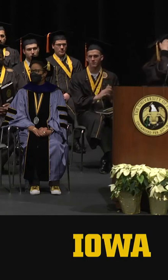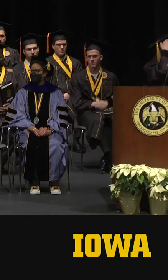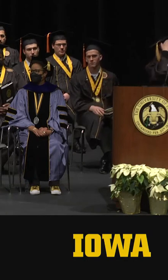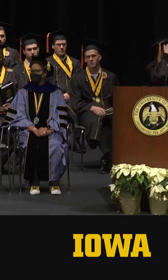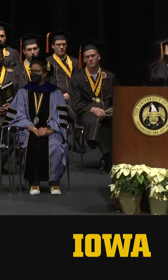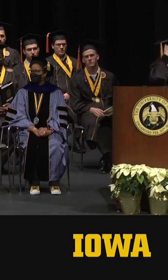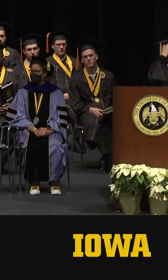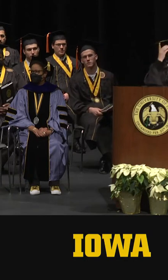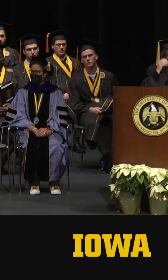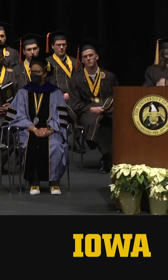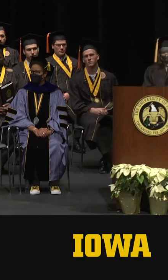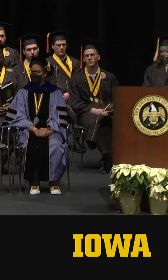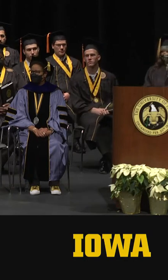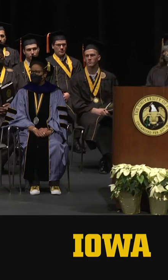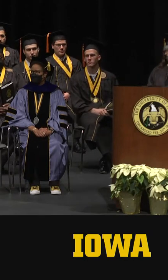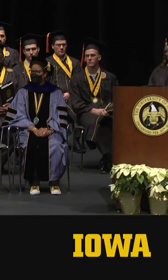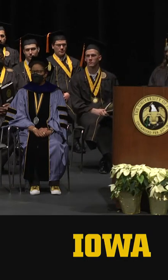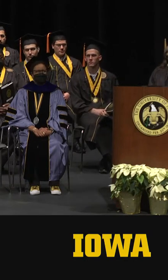Congratulations.